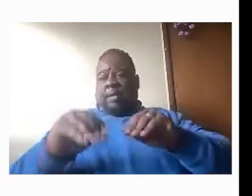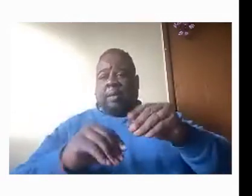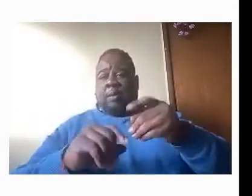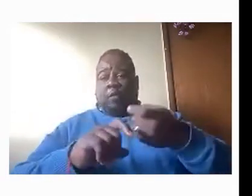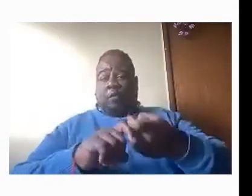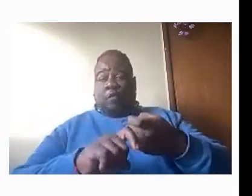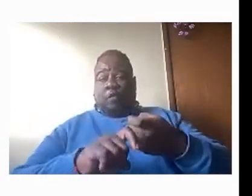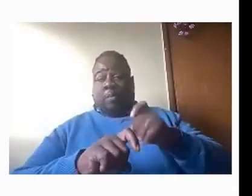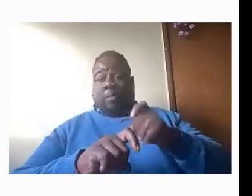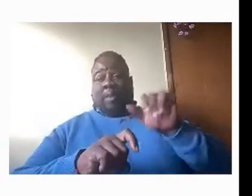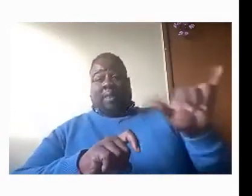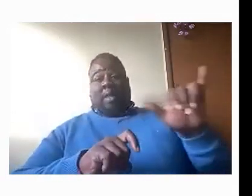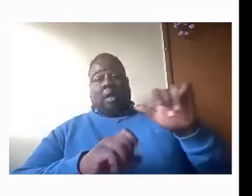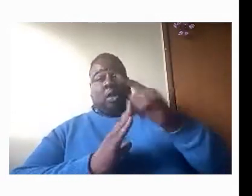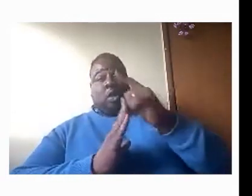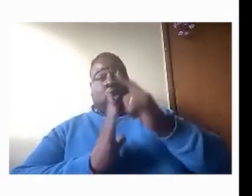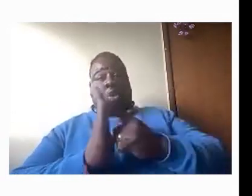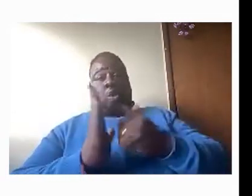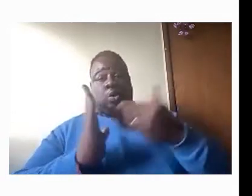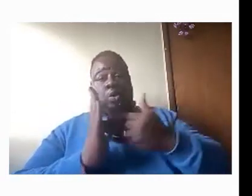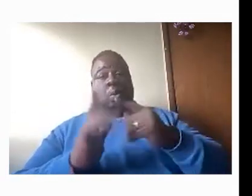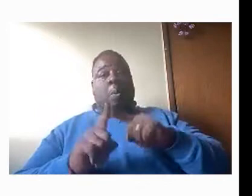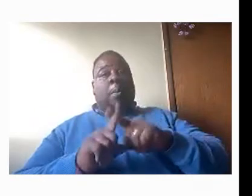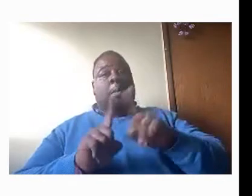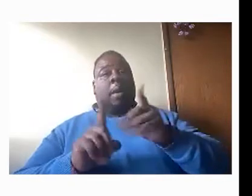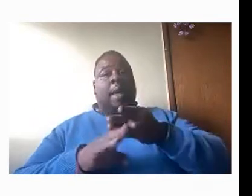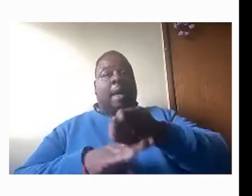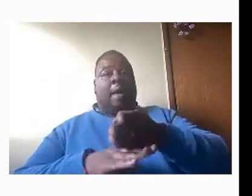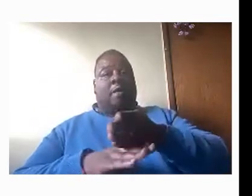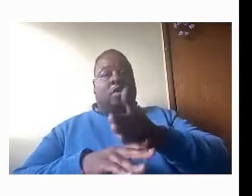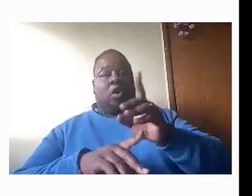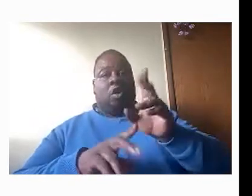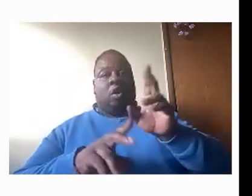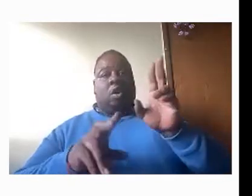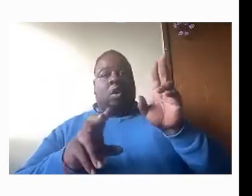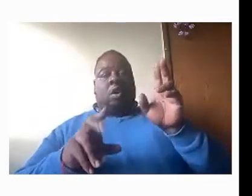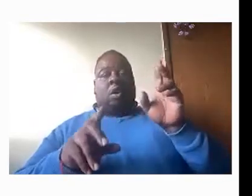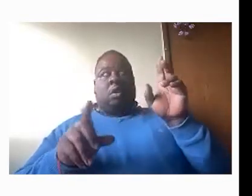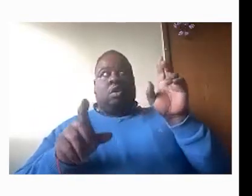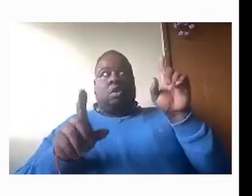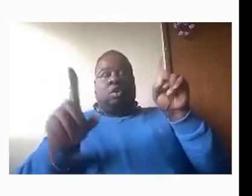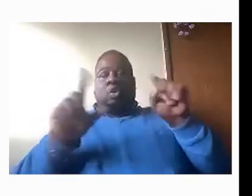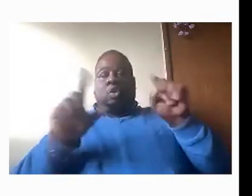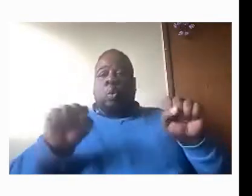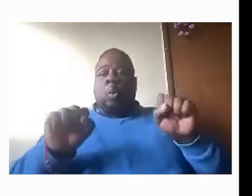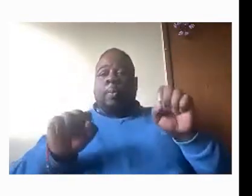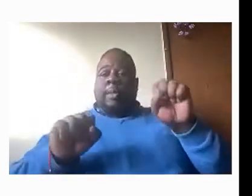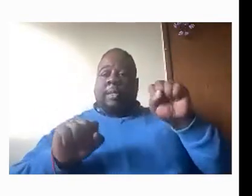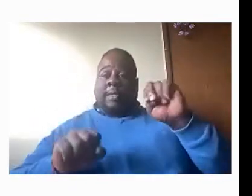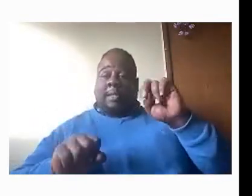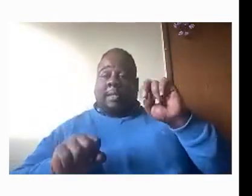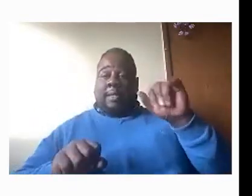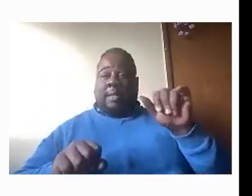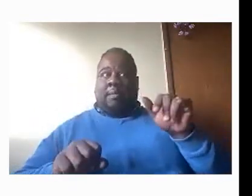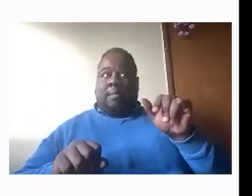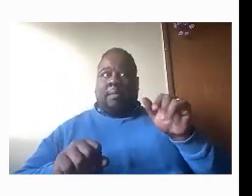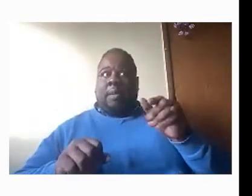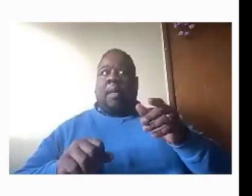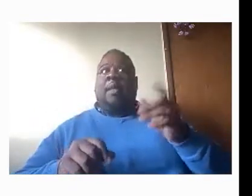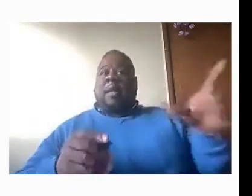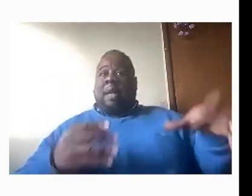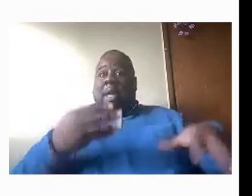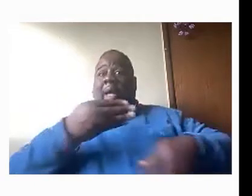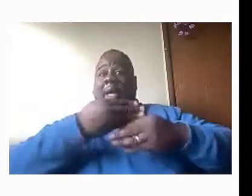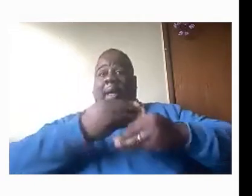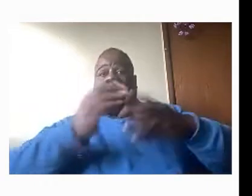And since Hurricane Sandy, since that lawsuit, went through, we've been making changes. And I've been at the